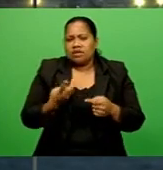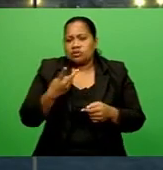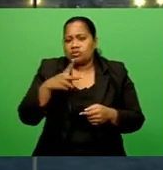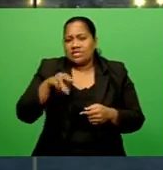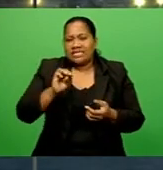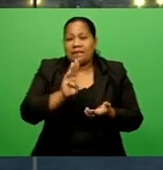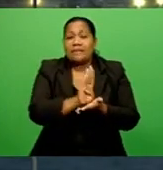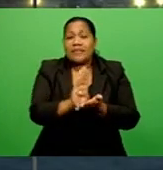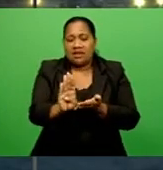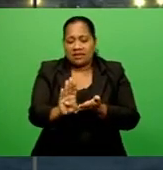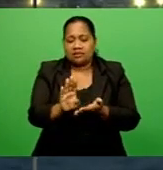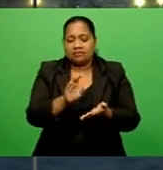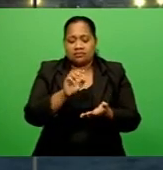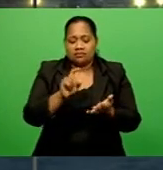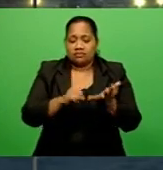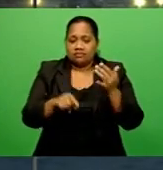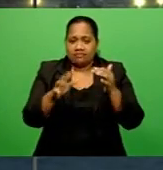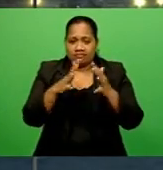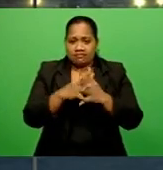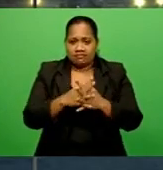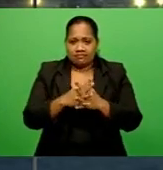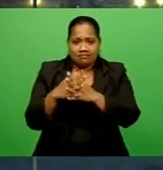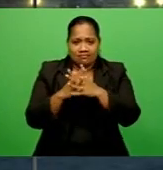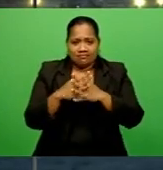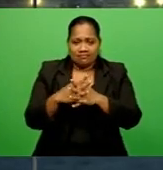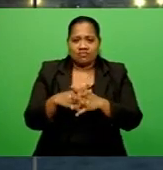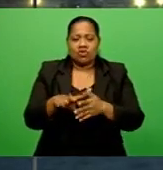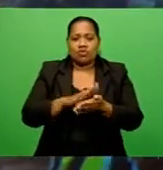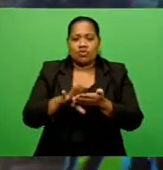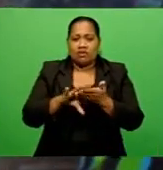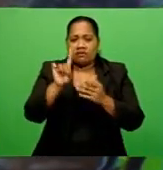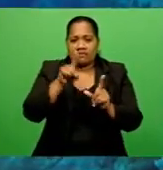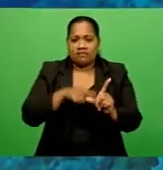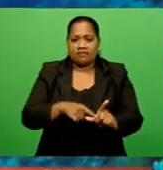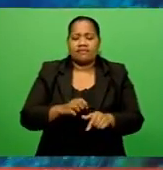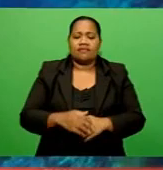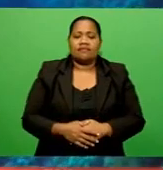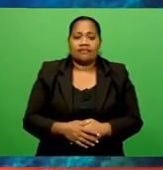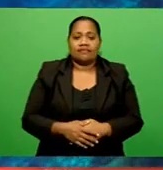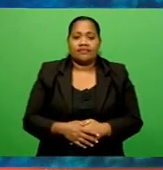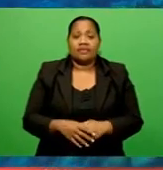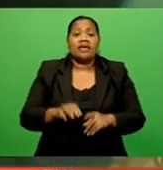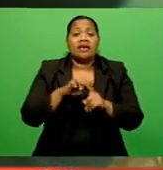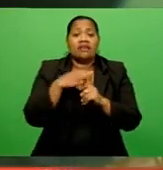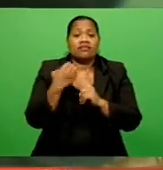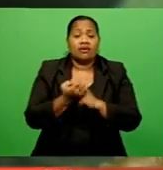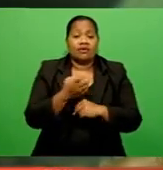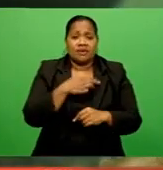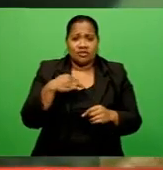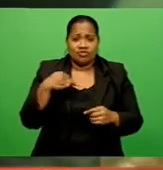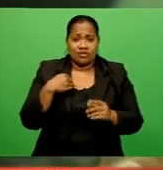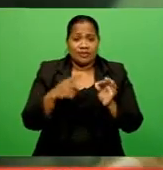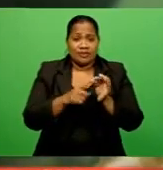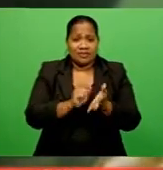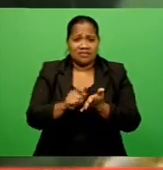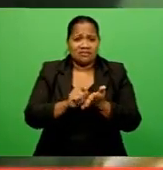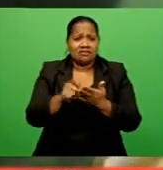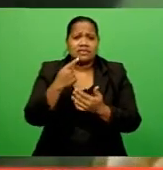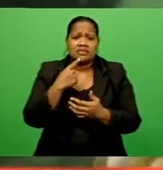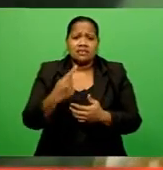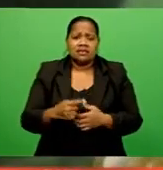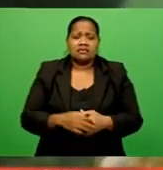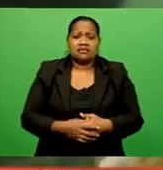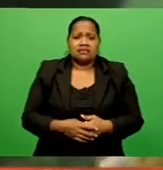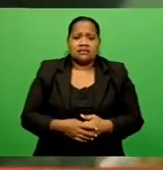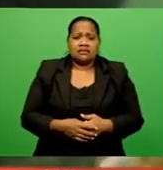$20 billion per year. Kritika Kumar reports. The Environment Ministry Permanent Secretary says studies indicate